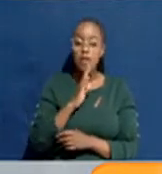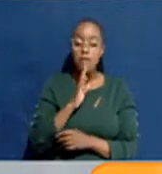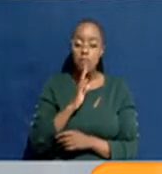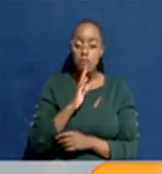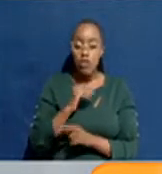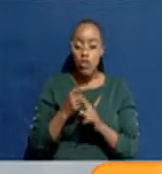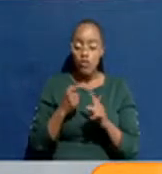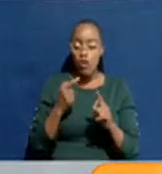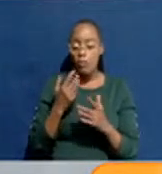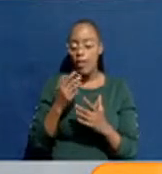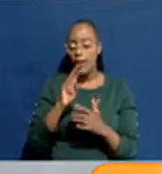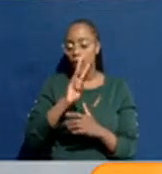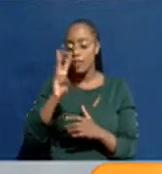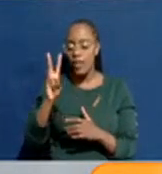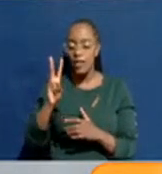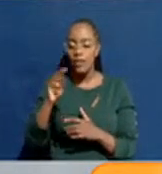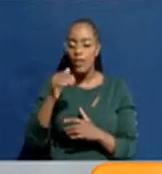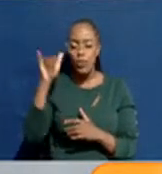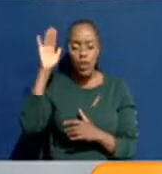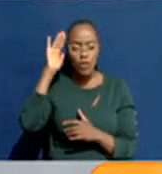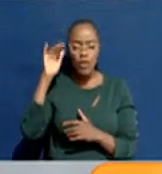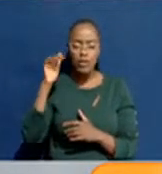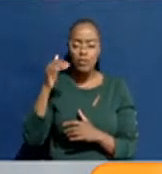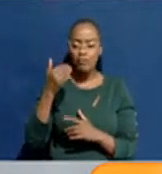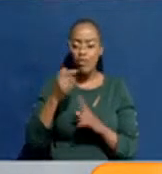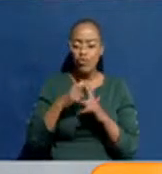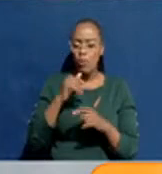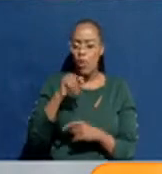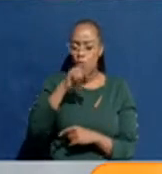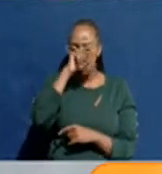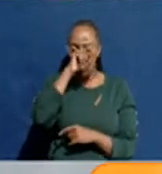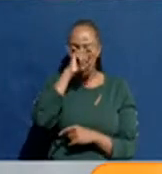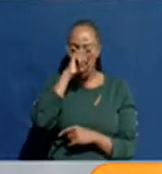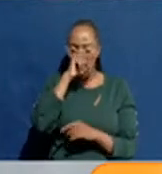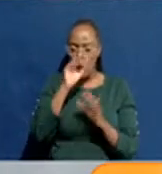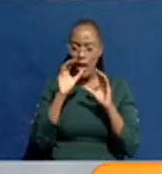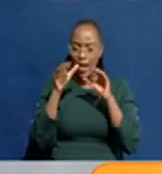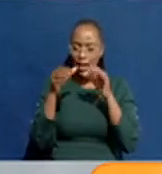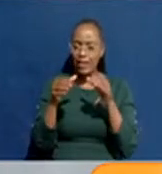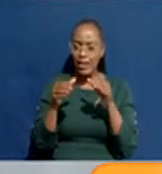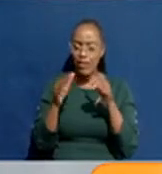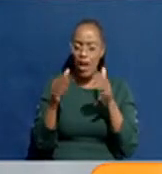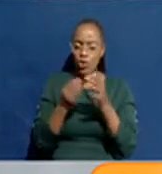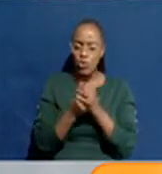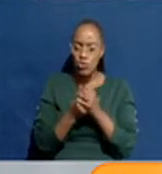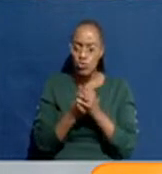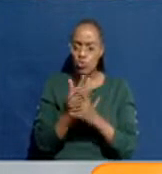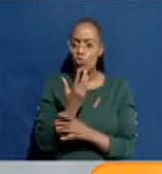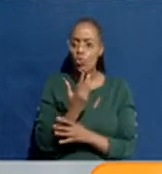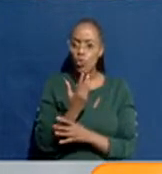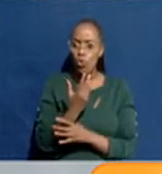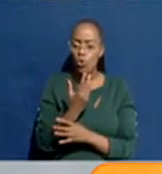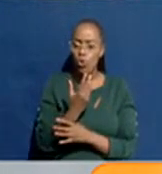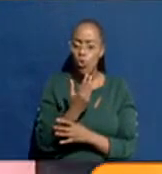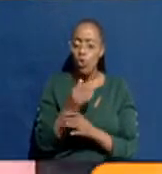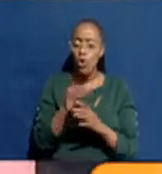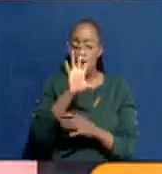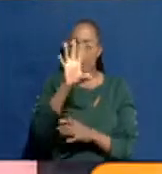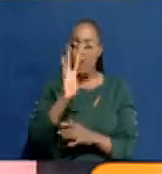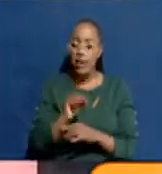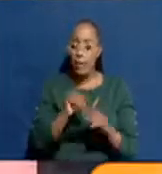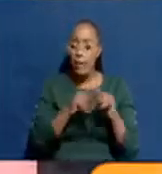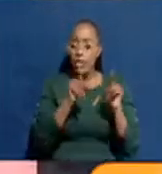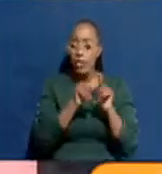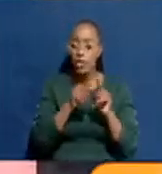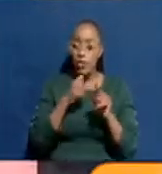Western models. We are listening to Bretton Woods organizations about how to grow the continent. And of